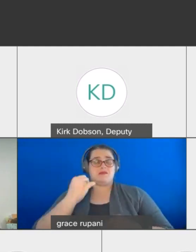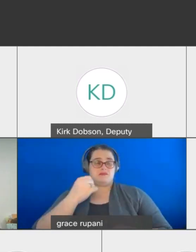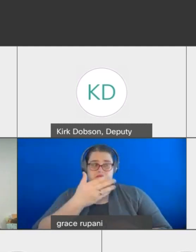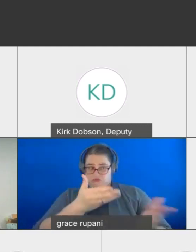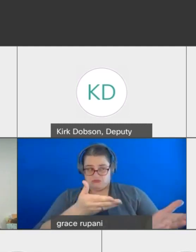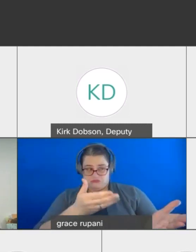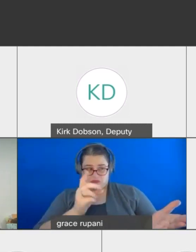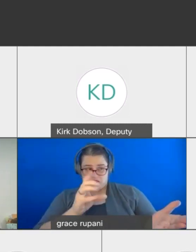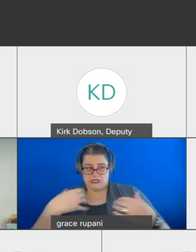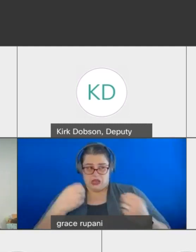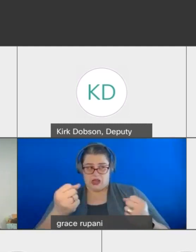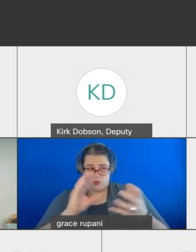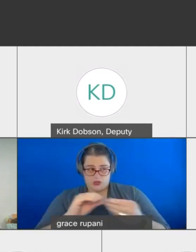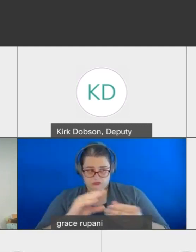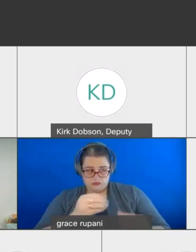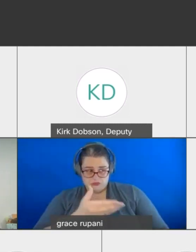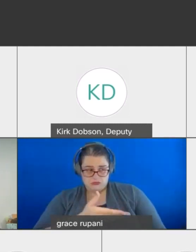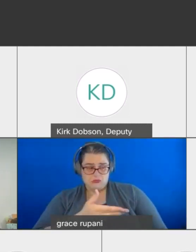could please share.